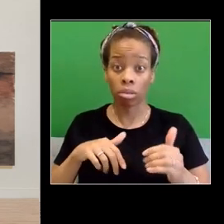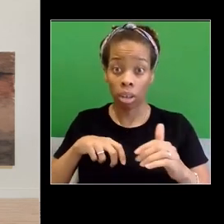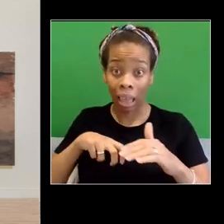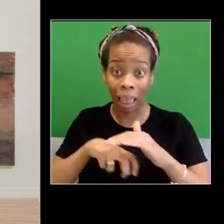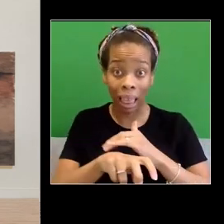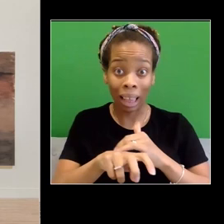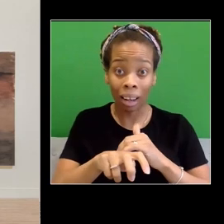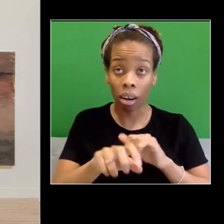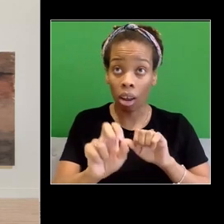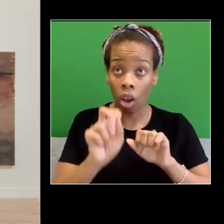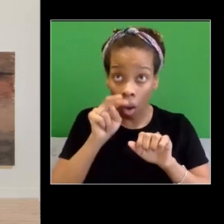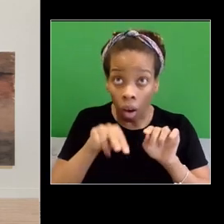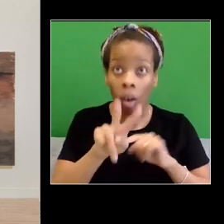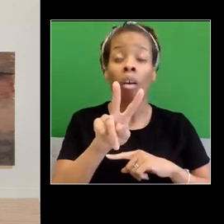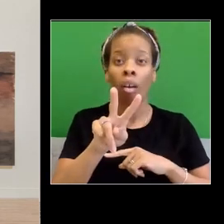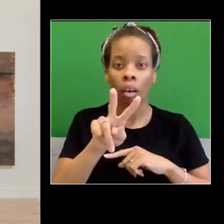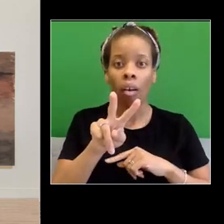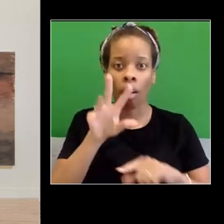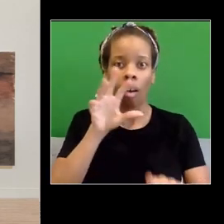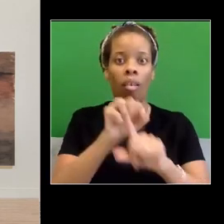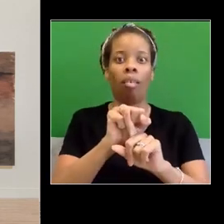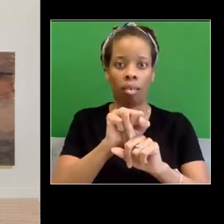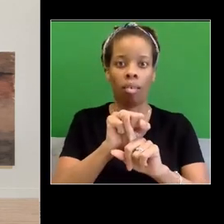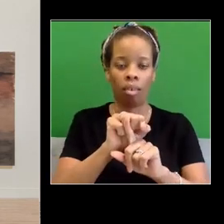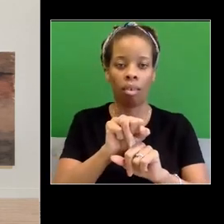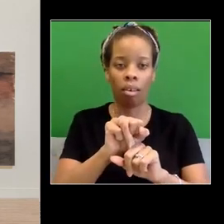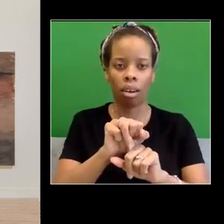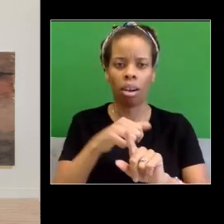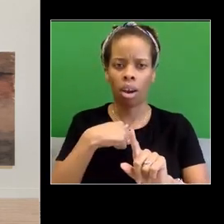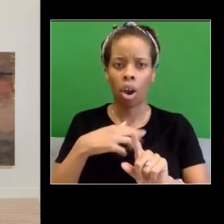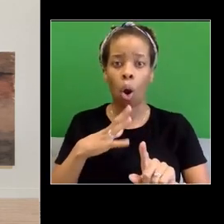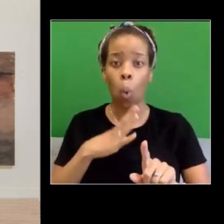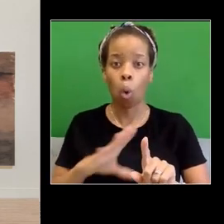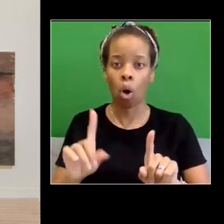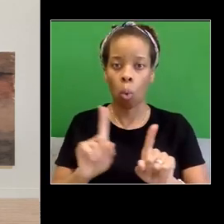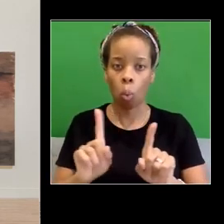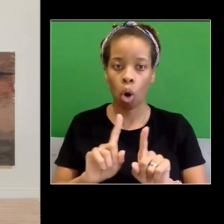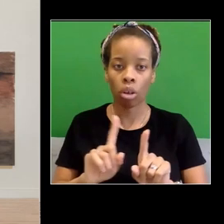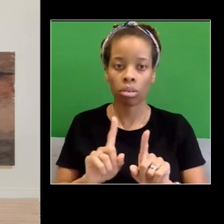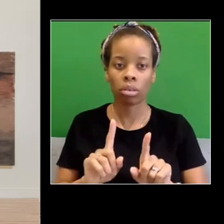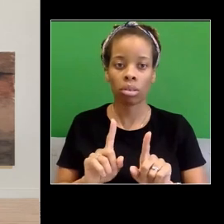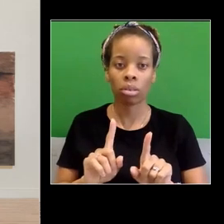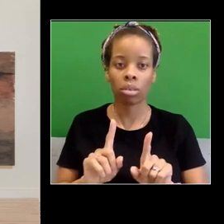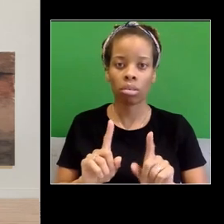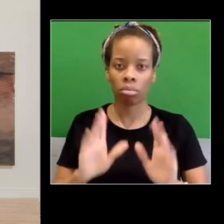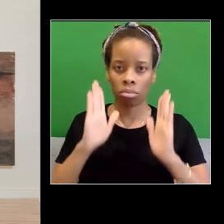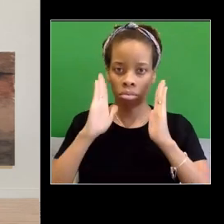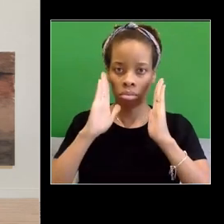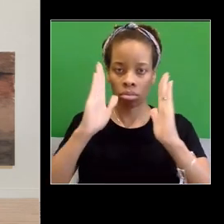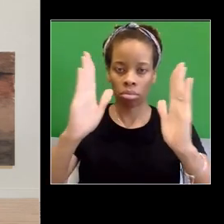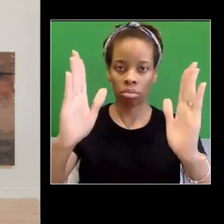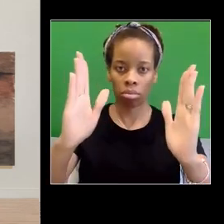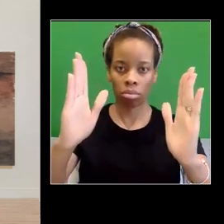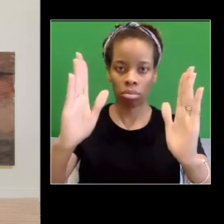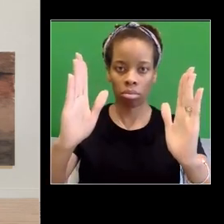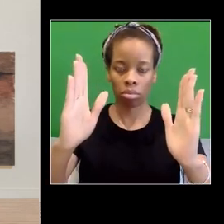that first viewpoint would be. And I wanted a forward facing gaze. As soon as you walk in, I wanted